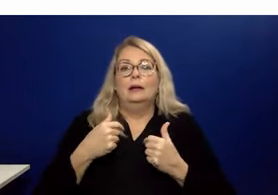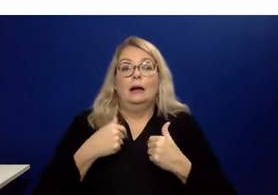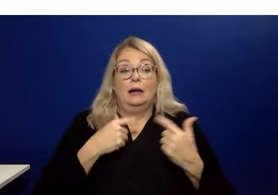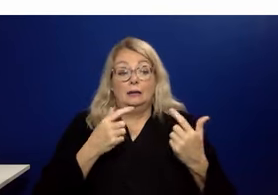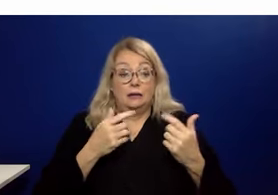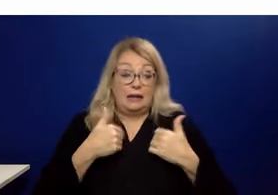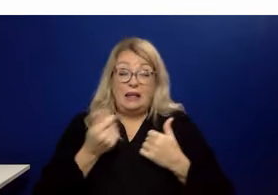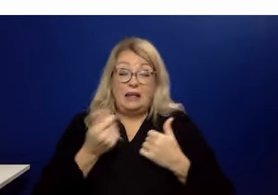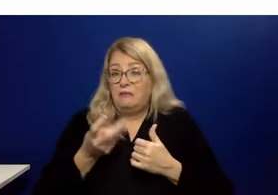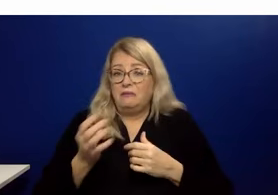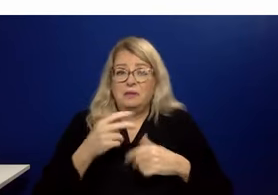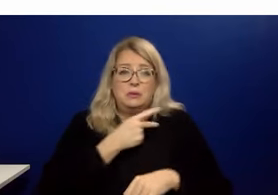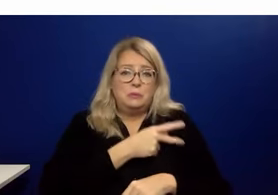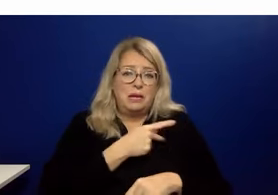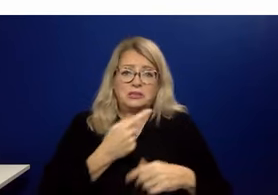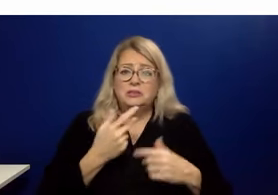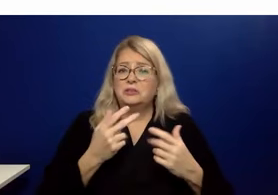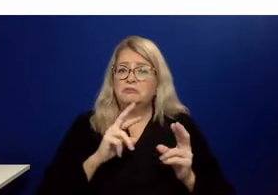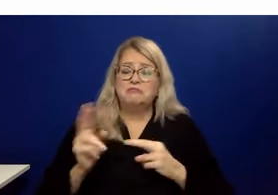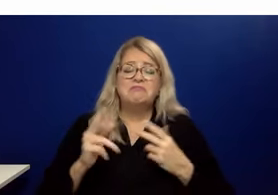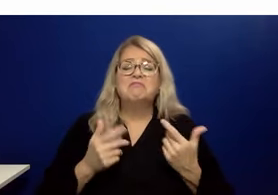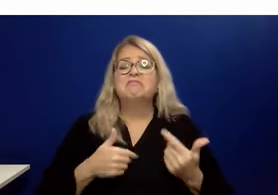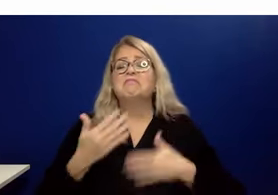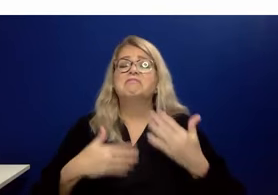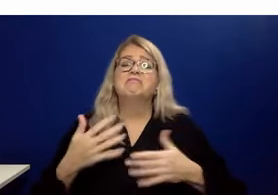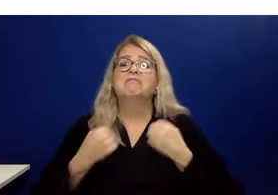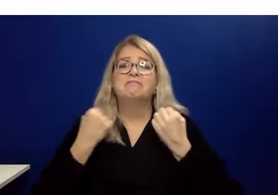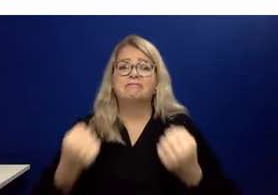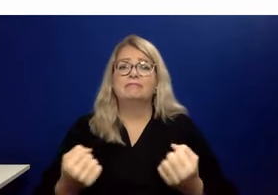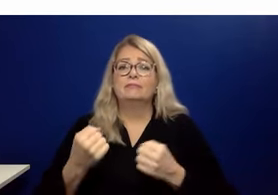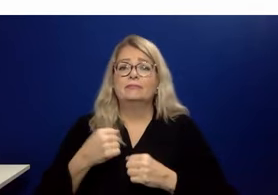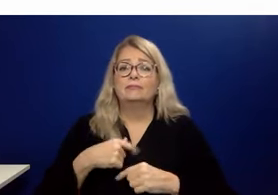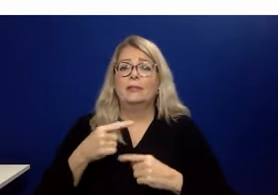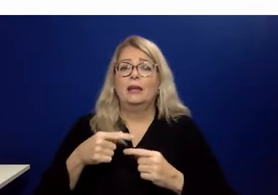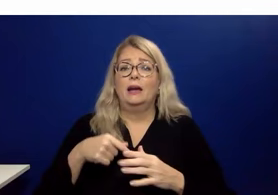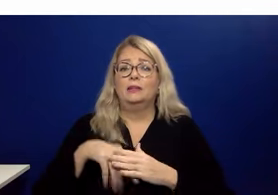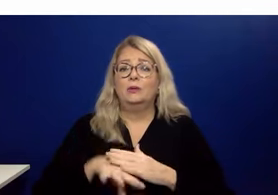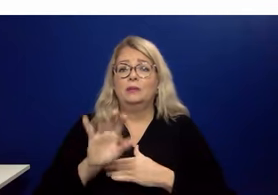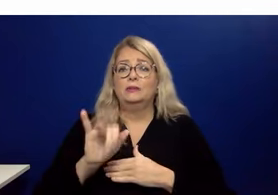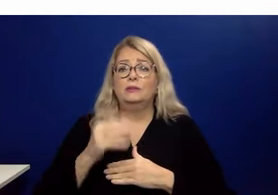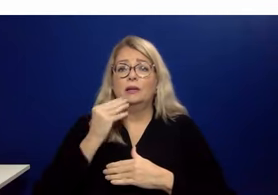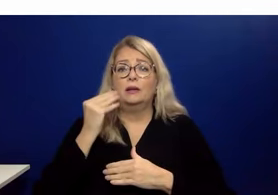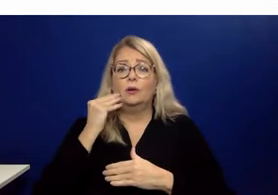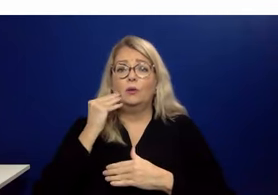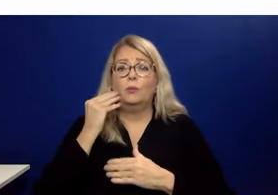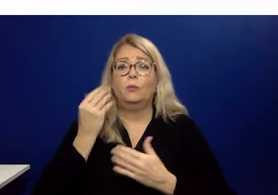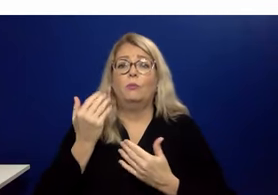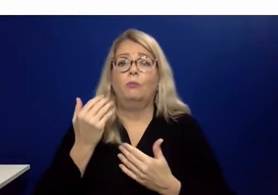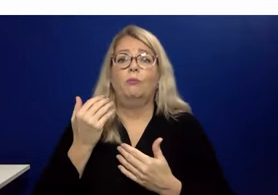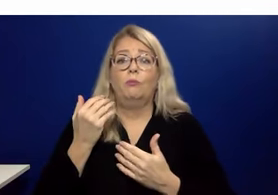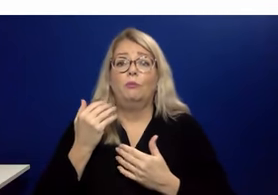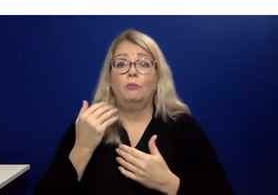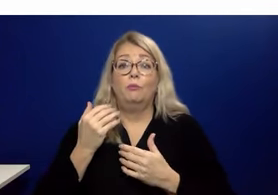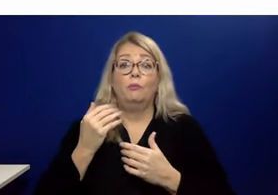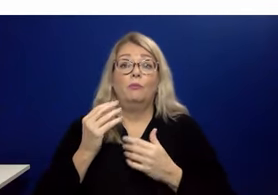and just drive. And I knew that when I was going into that home, whether I helped them with a handy ride referral